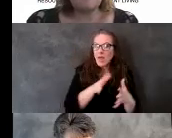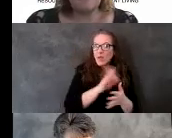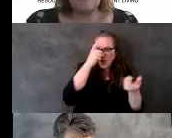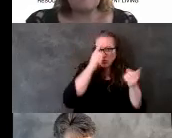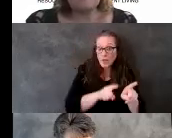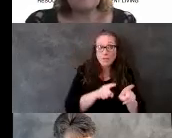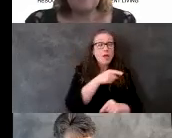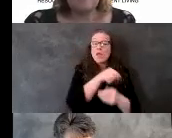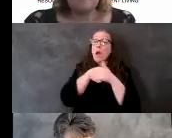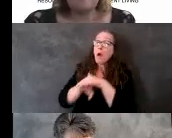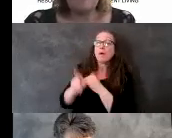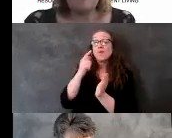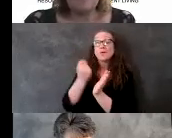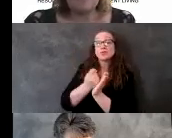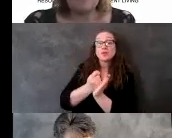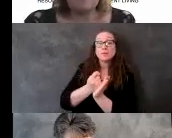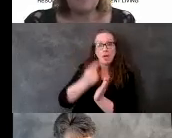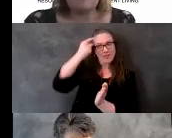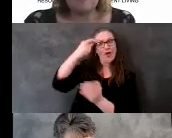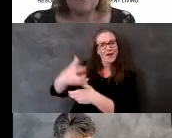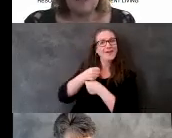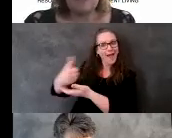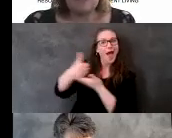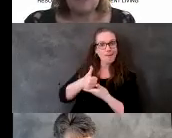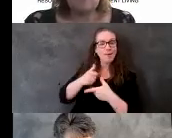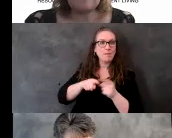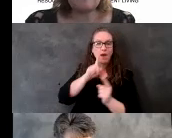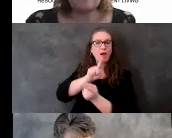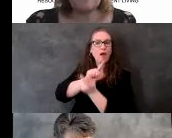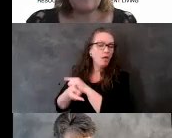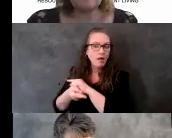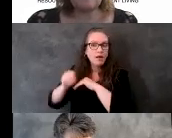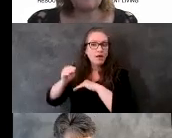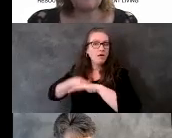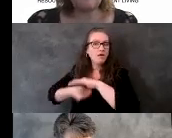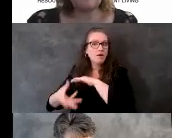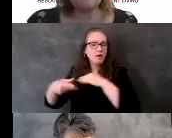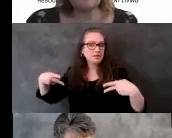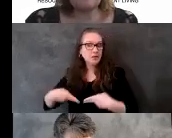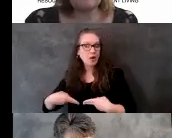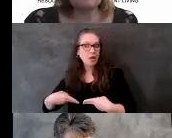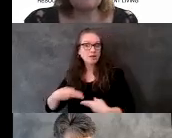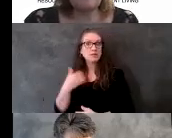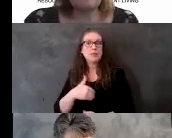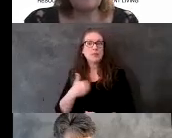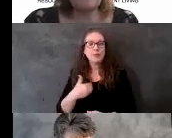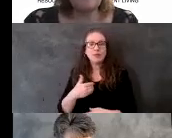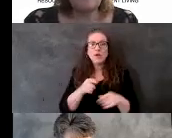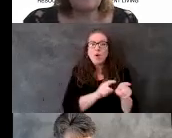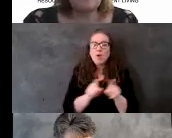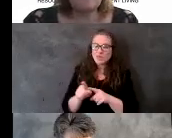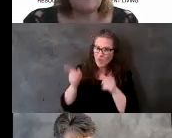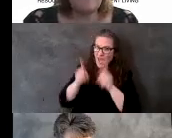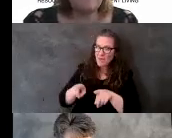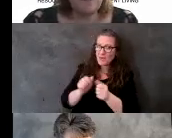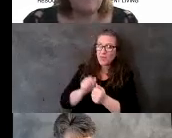getting something else, and they ended up getting sterilized. You also saw that, with the Tuskegee experiment, when a